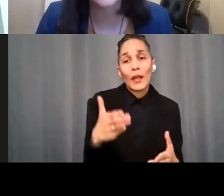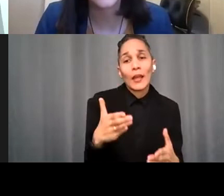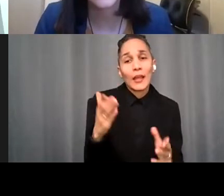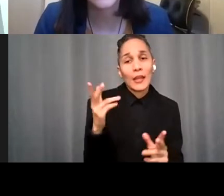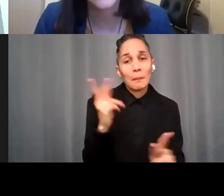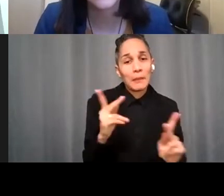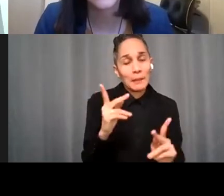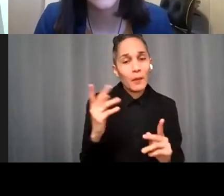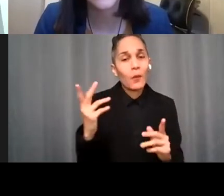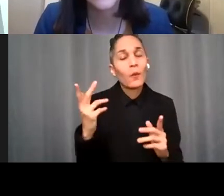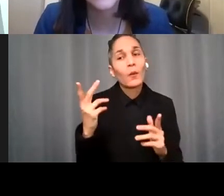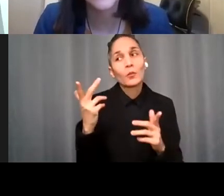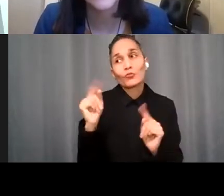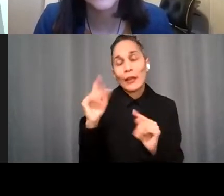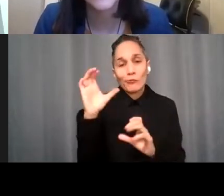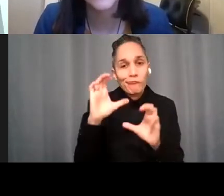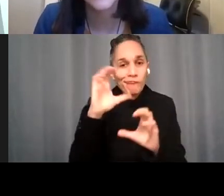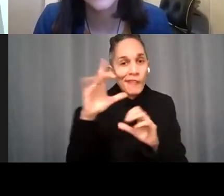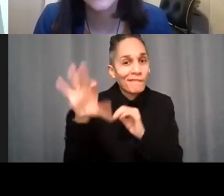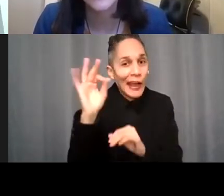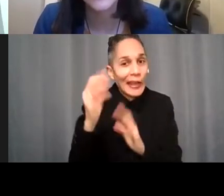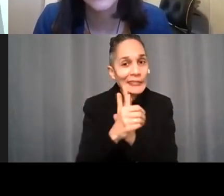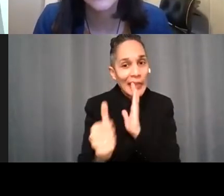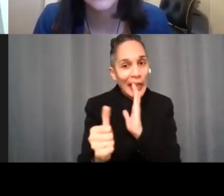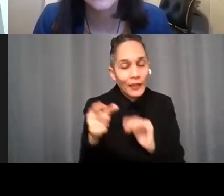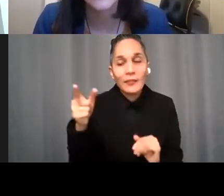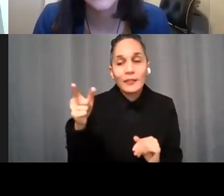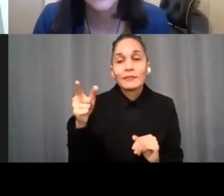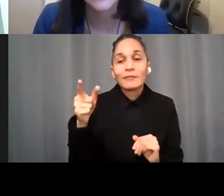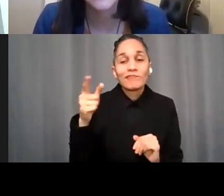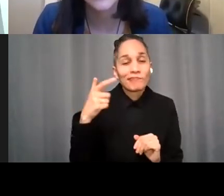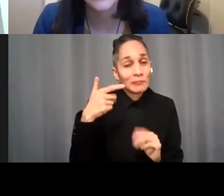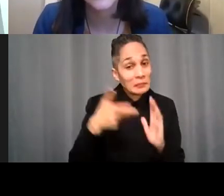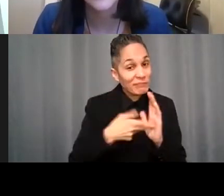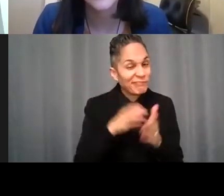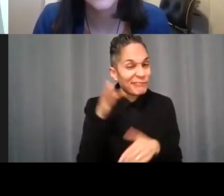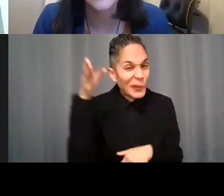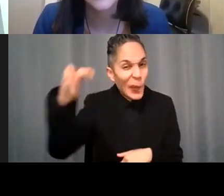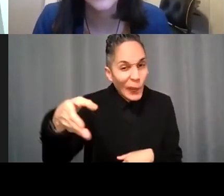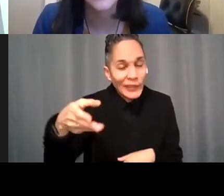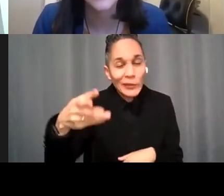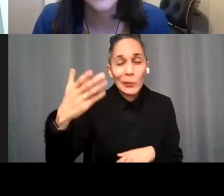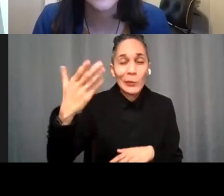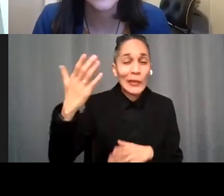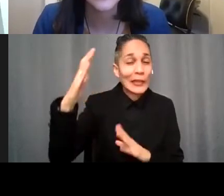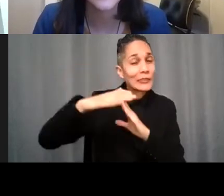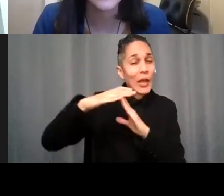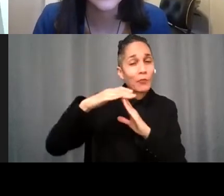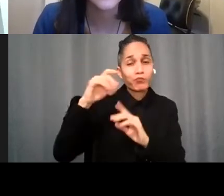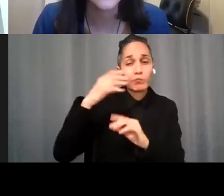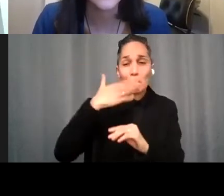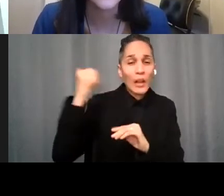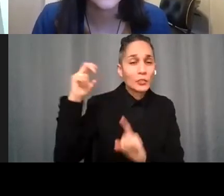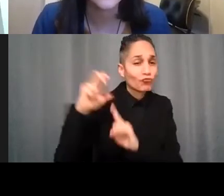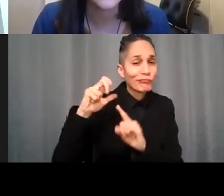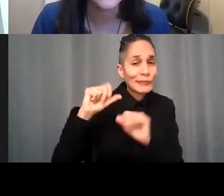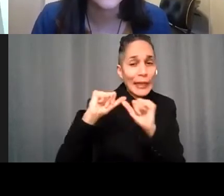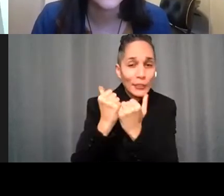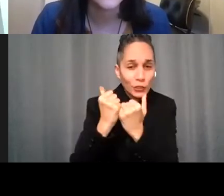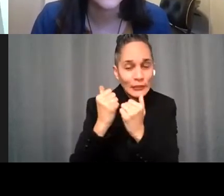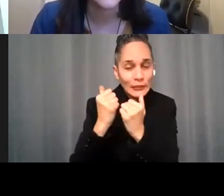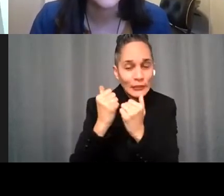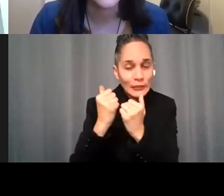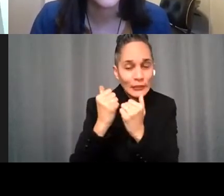know, mining for talent. And oftentimes that is going to like the top tier agencies to sort of figure out